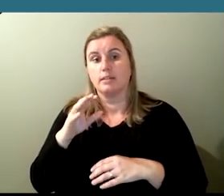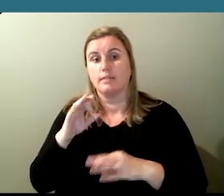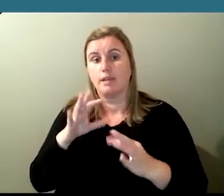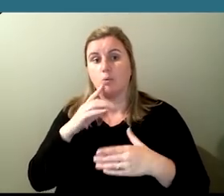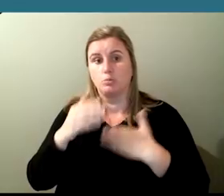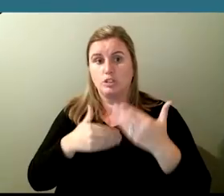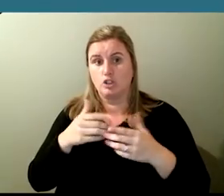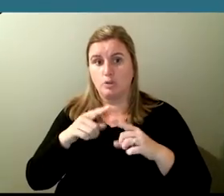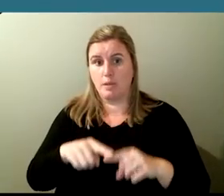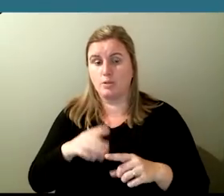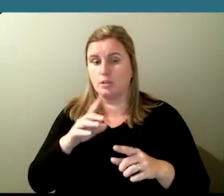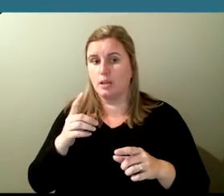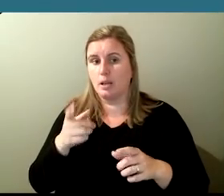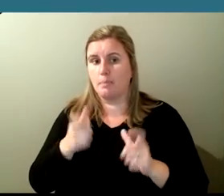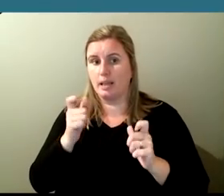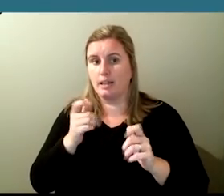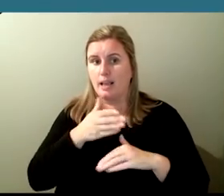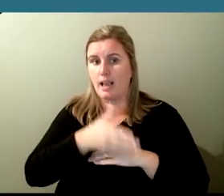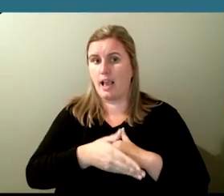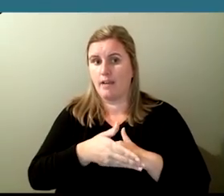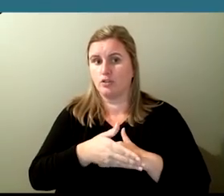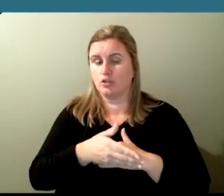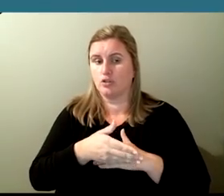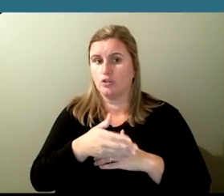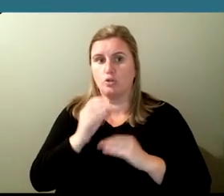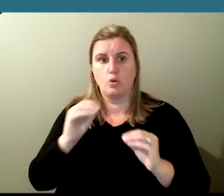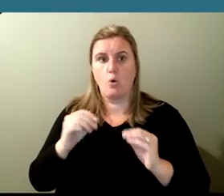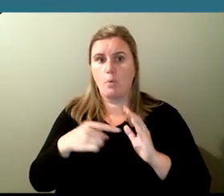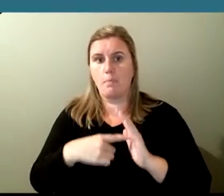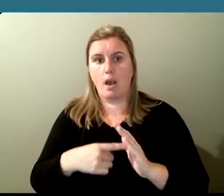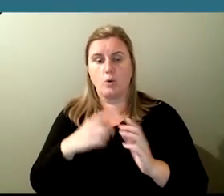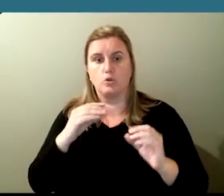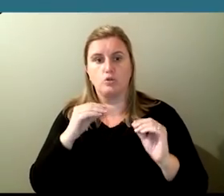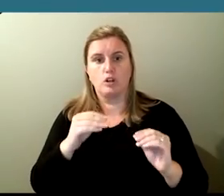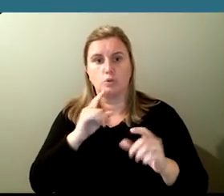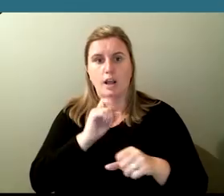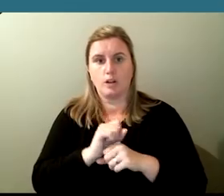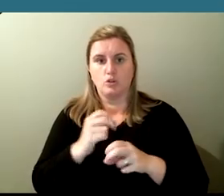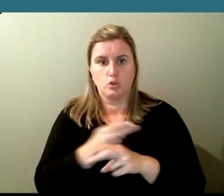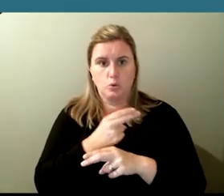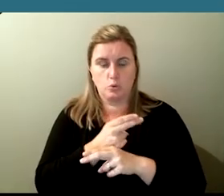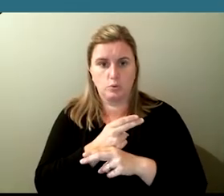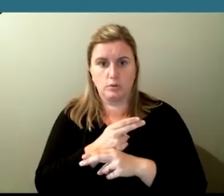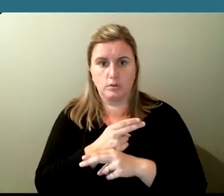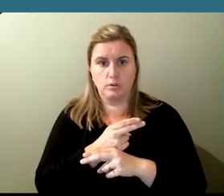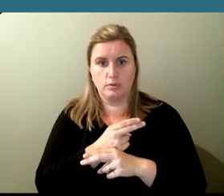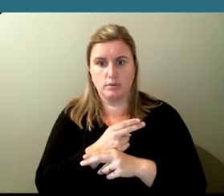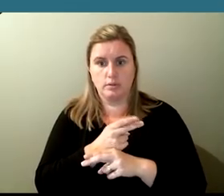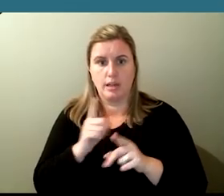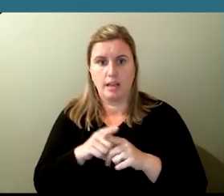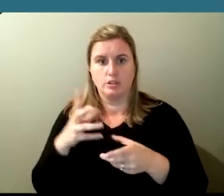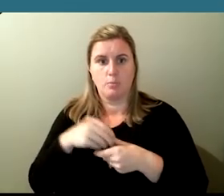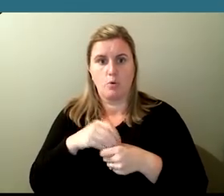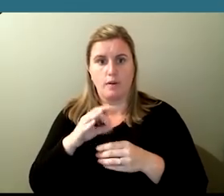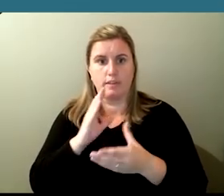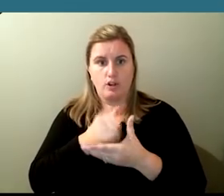was immediately following the observation. No modeling or instructions were actually used as components of the